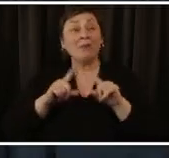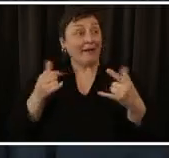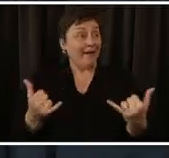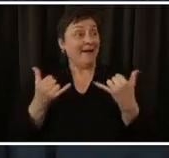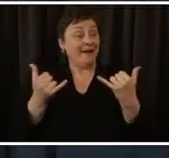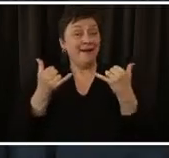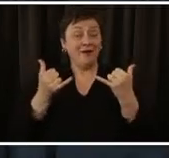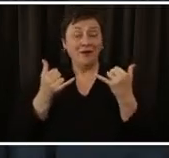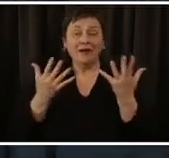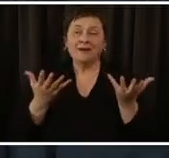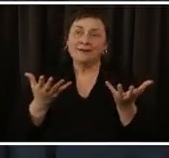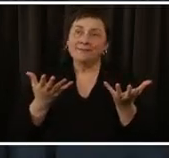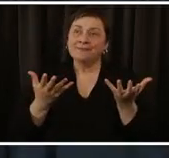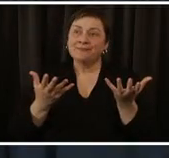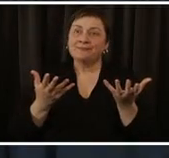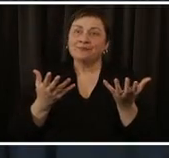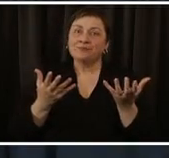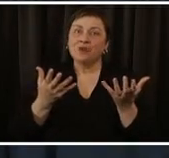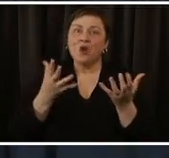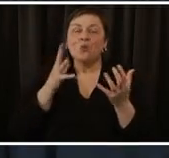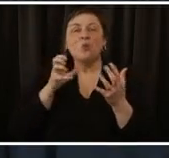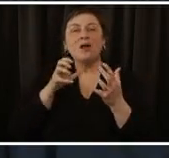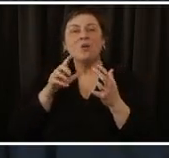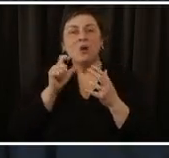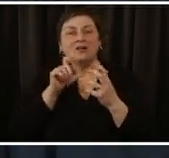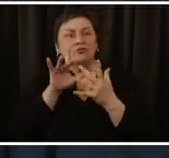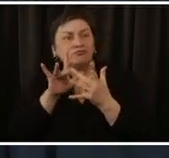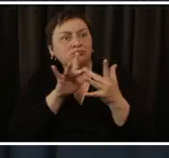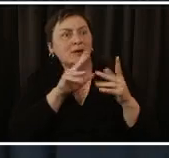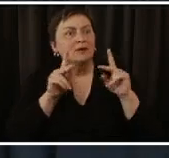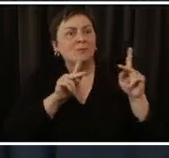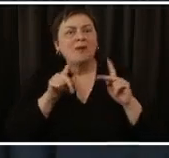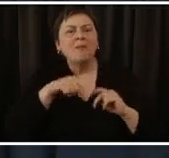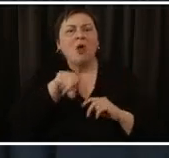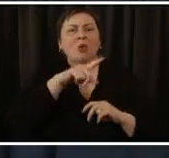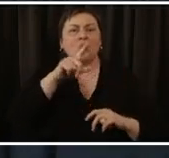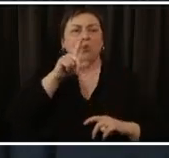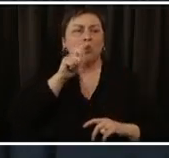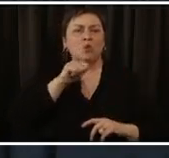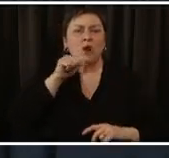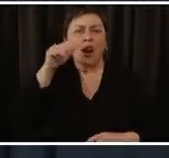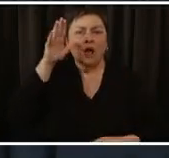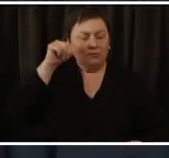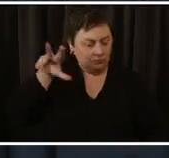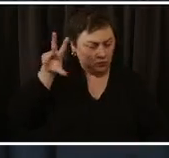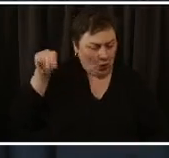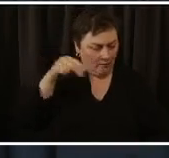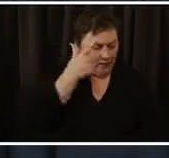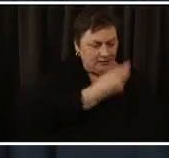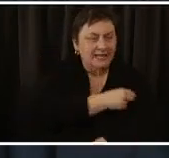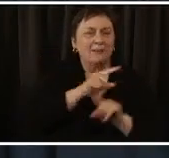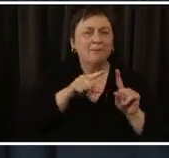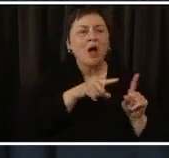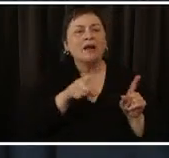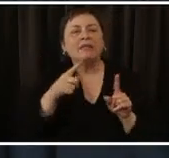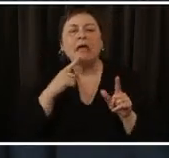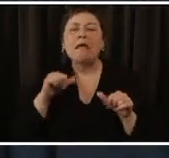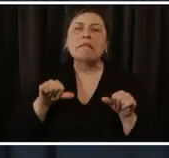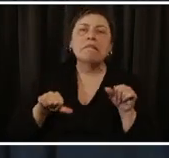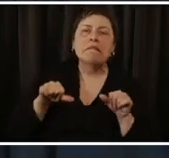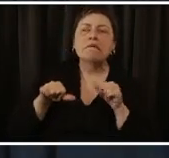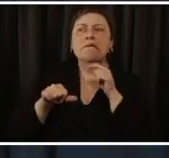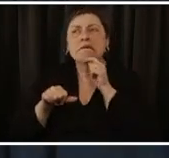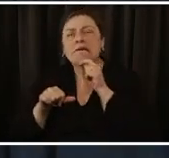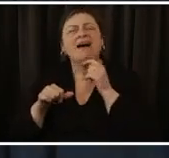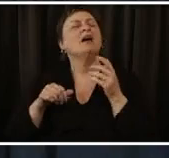who aren't resistant but are hesitant or procrastinating around the vaccine. How do you make it easy? How do you make it convenient? How do you make it